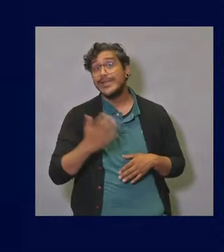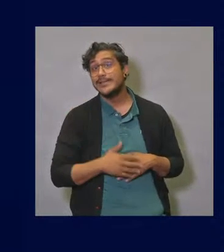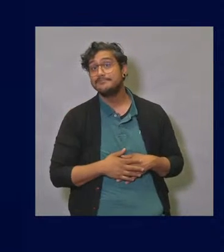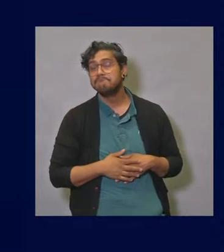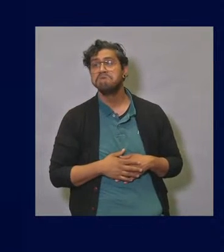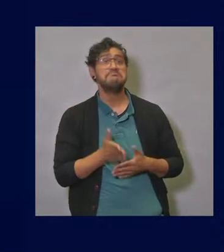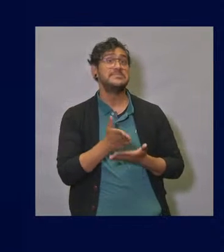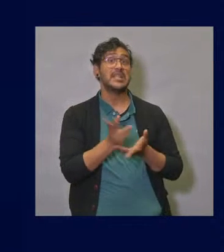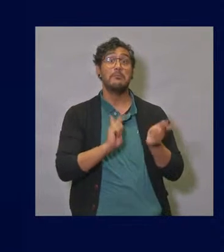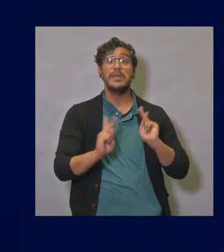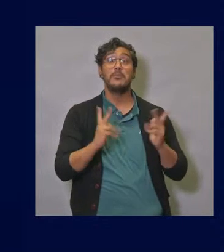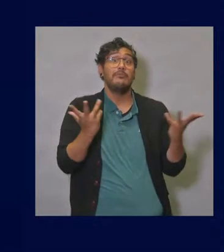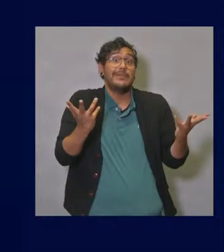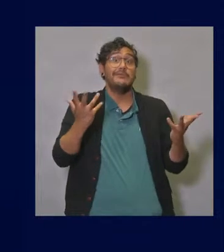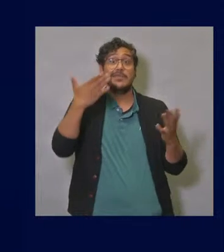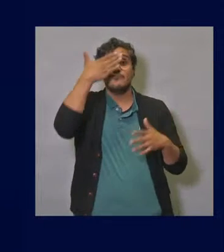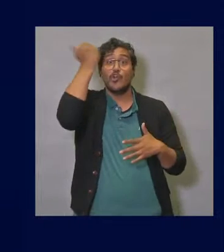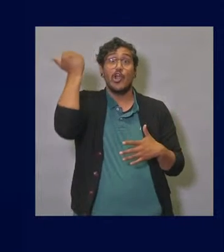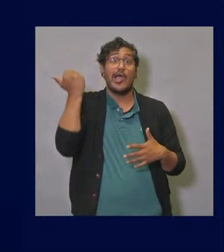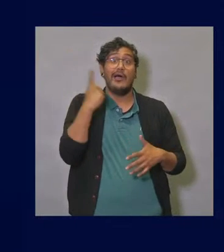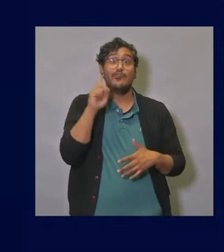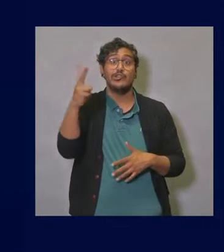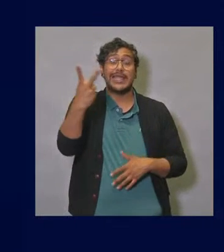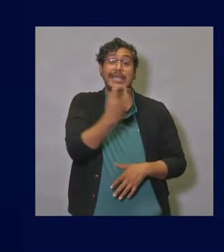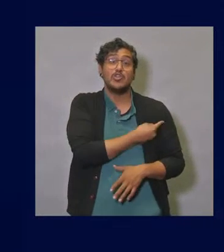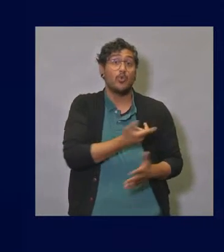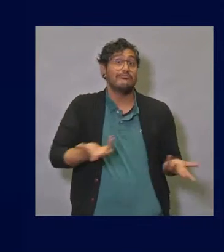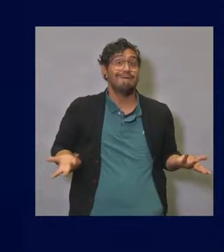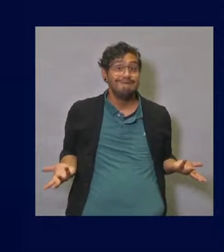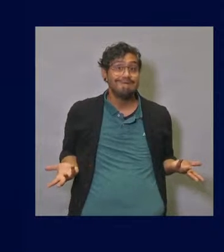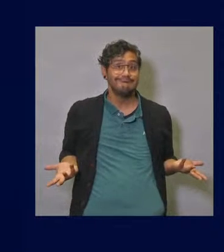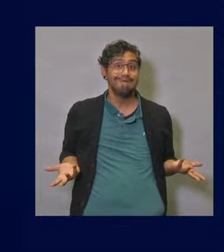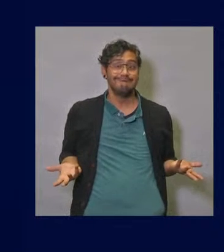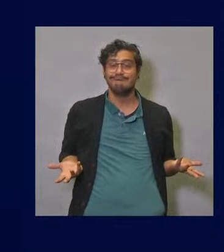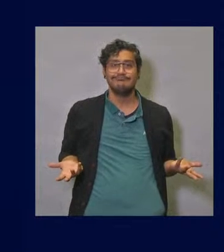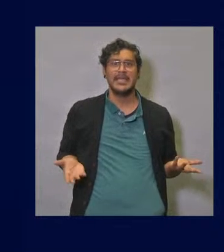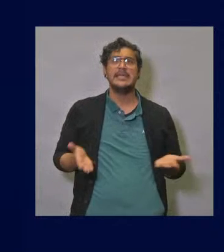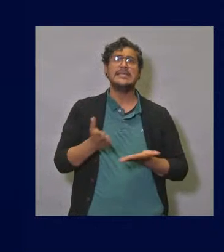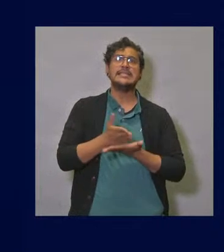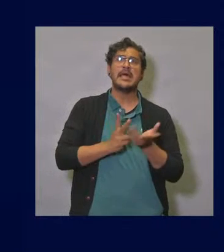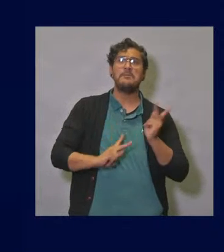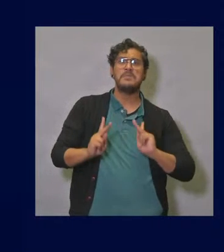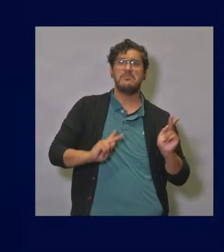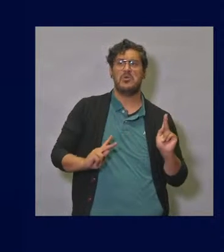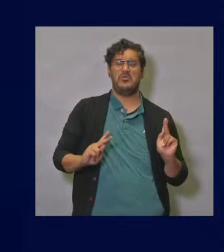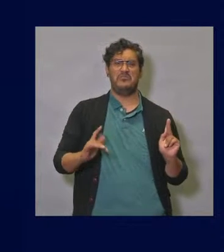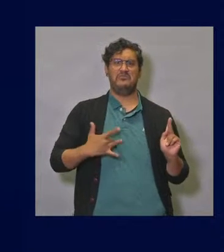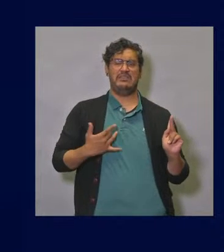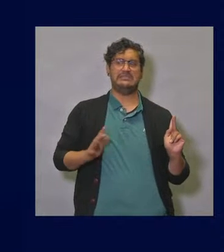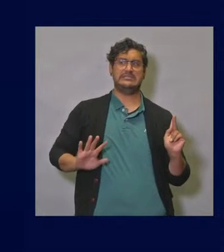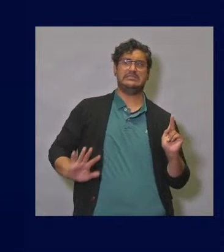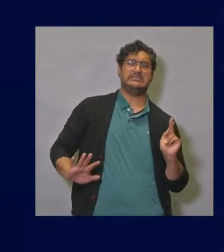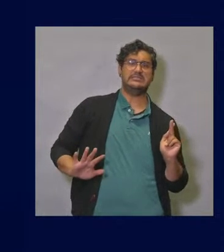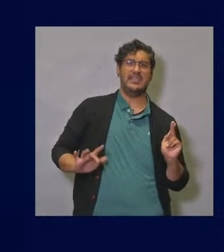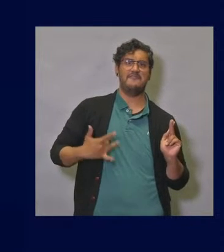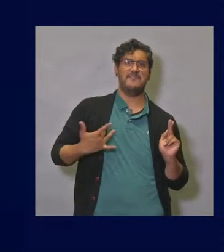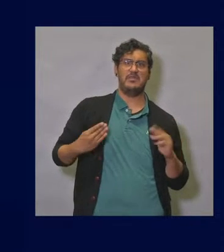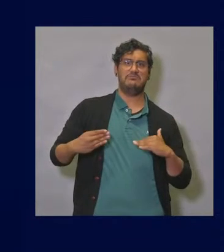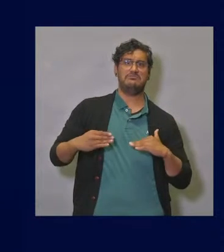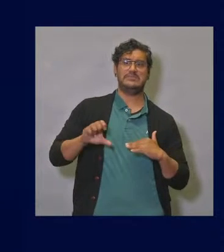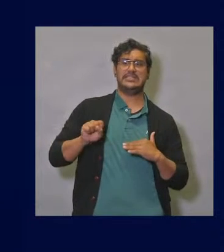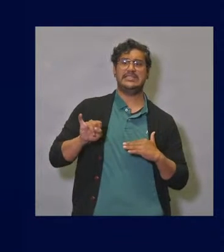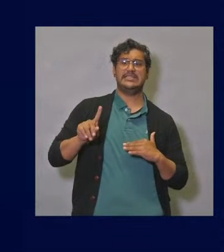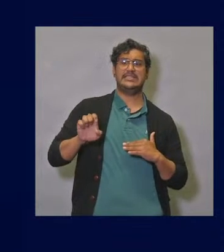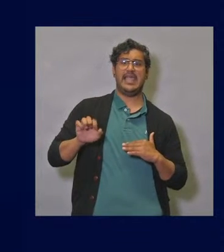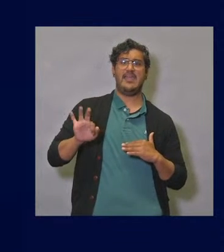simply forgotten to get their second dose. Some people may have been put off by side effects of their first dose or feel that one dose